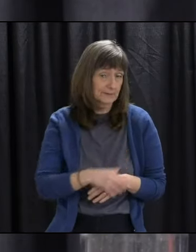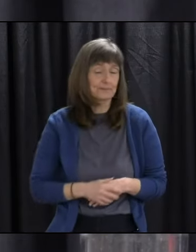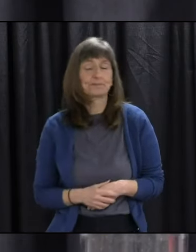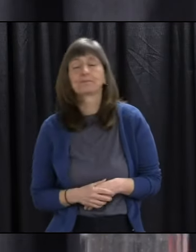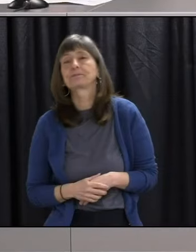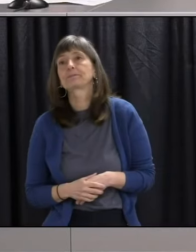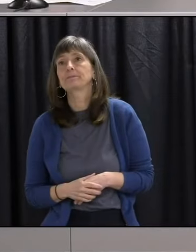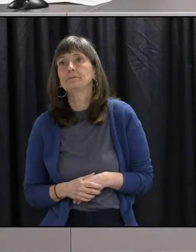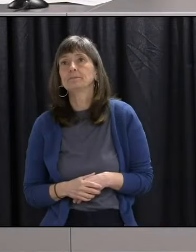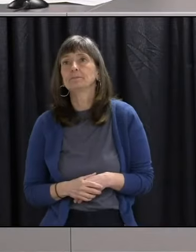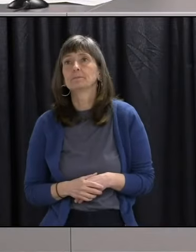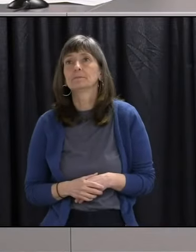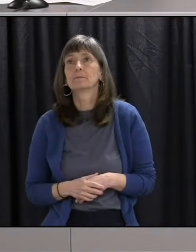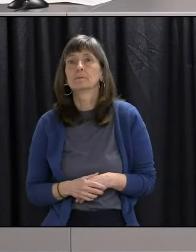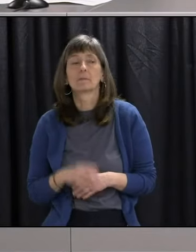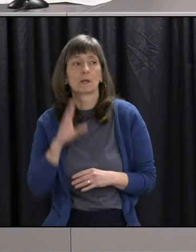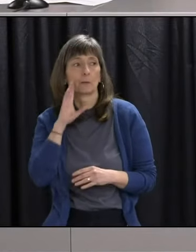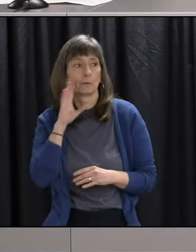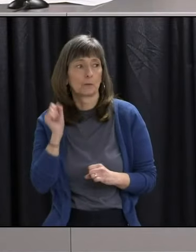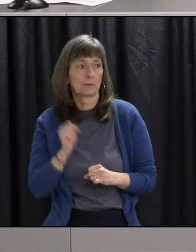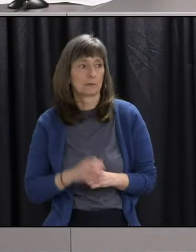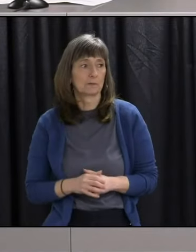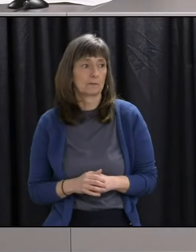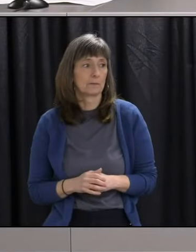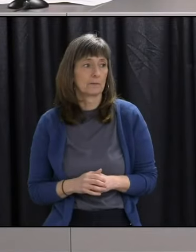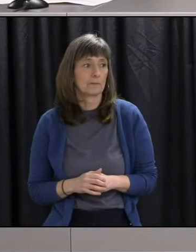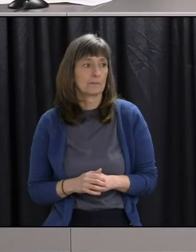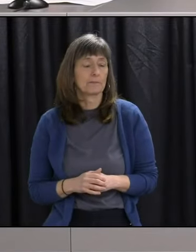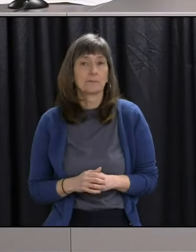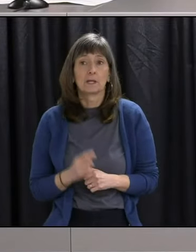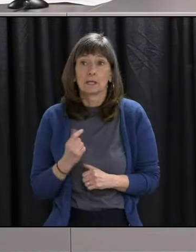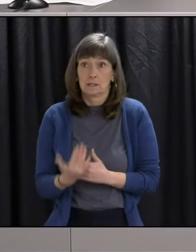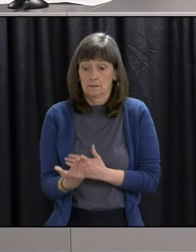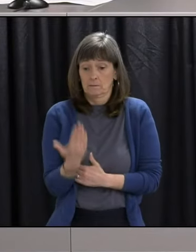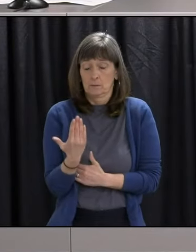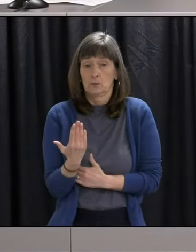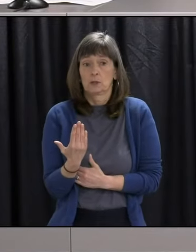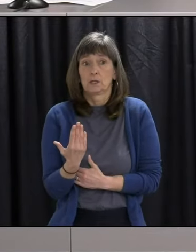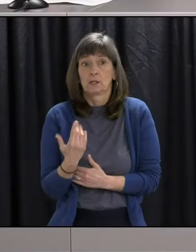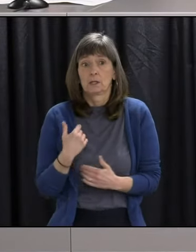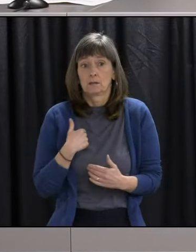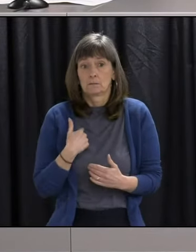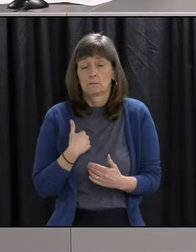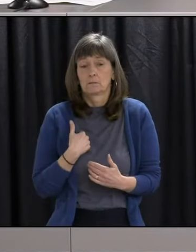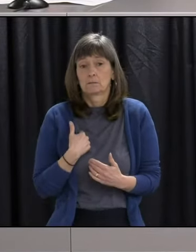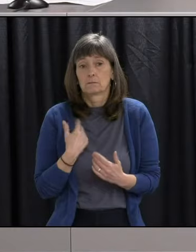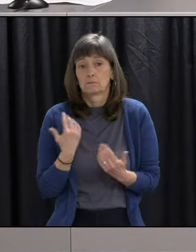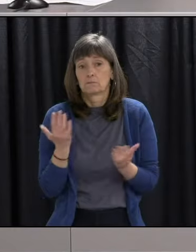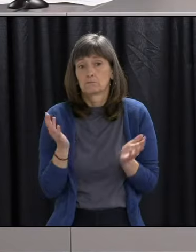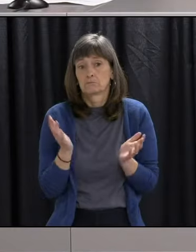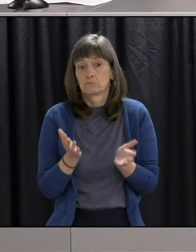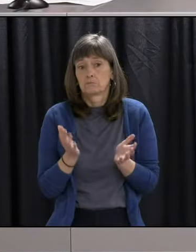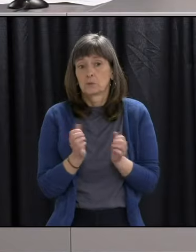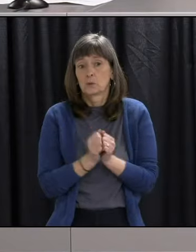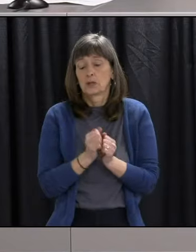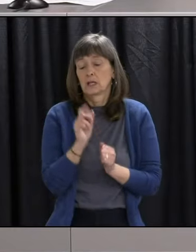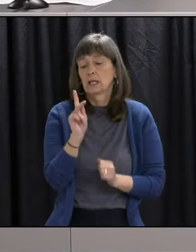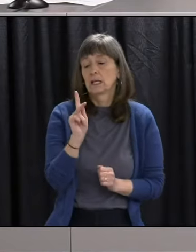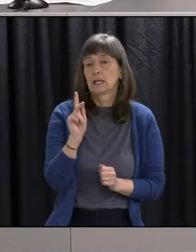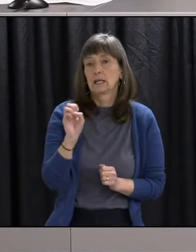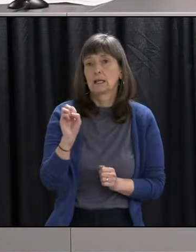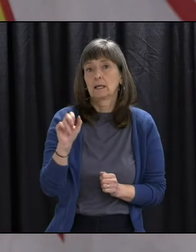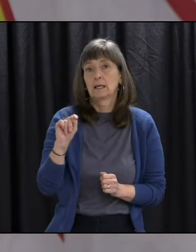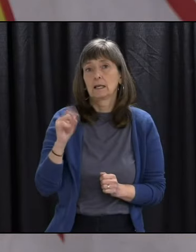Kellyanne, maybe if I could just add a few comments to that. This morning I did have a call with, a chat with Keith Sullivan, of